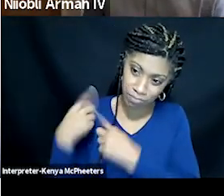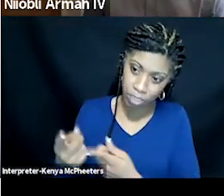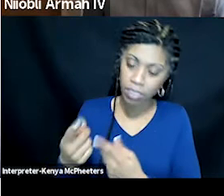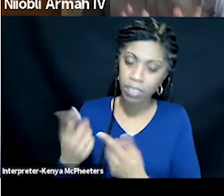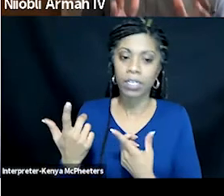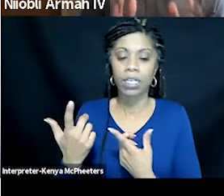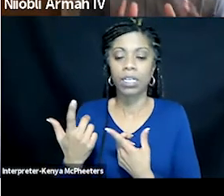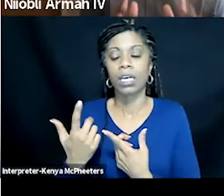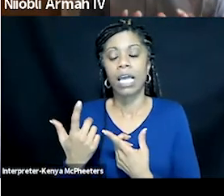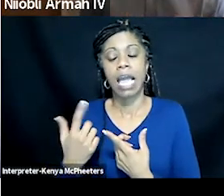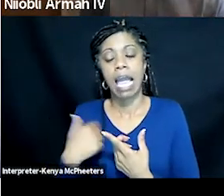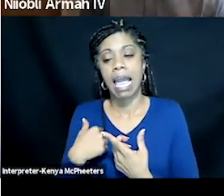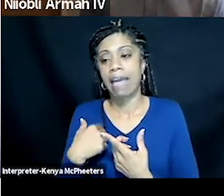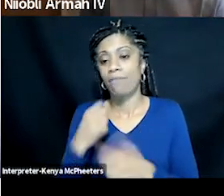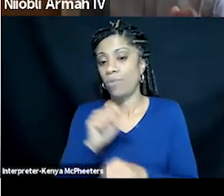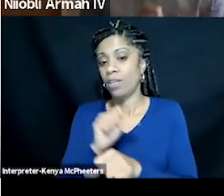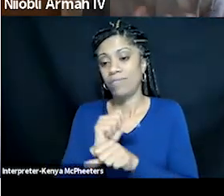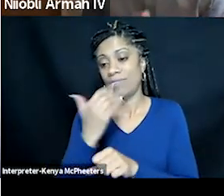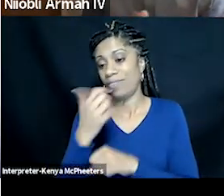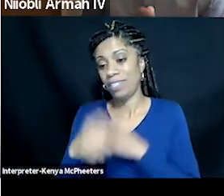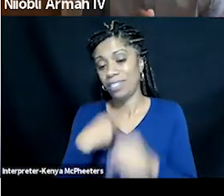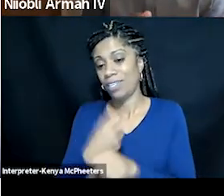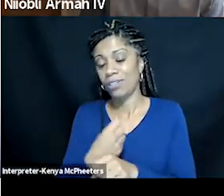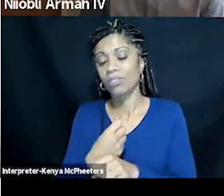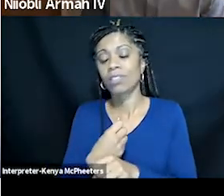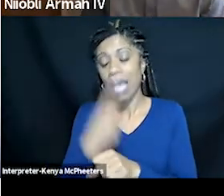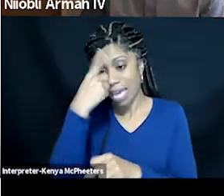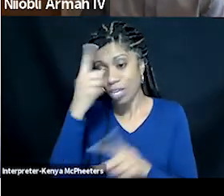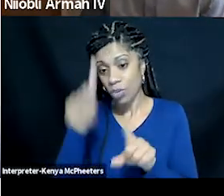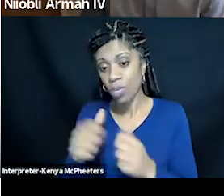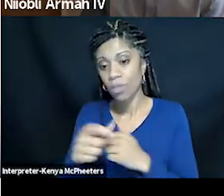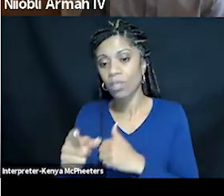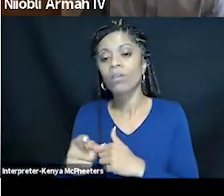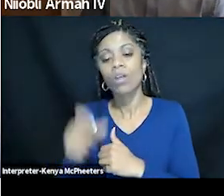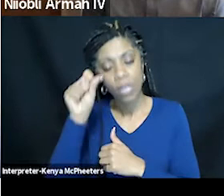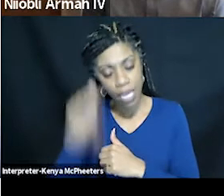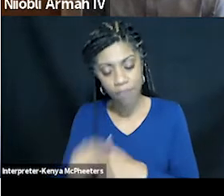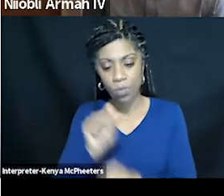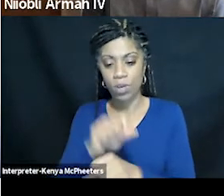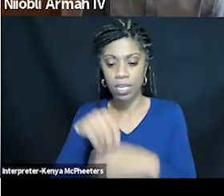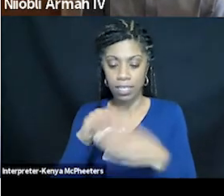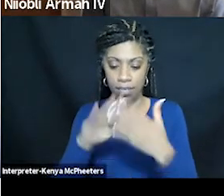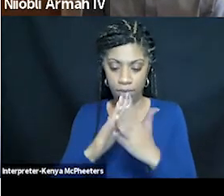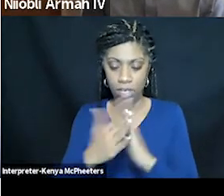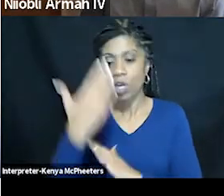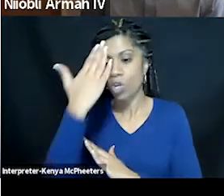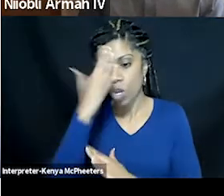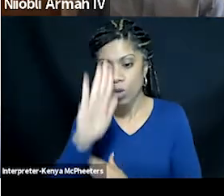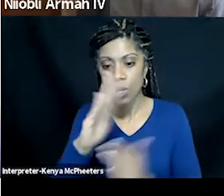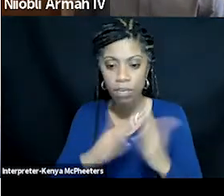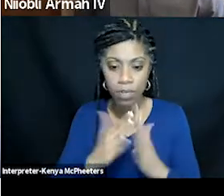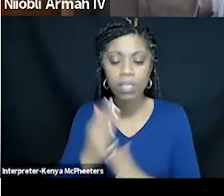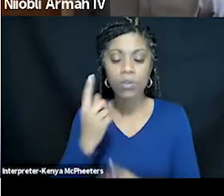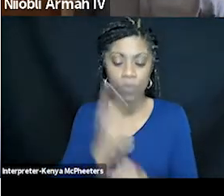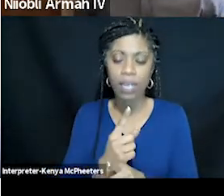center the community. I 100% agree with that. But here's the punchline. No one in community is like, I don't know